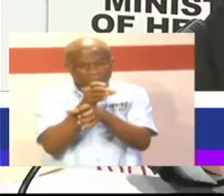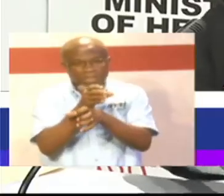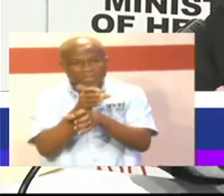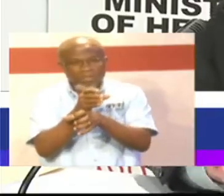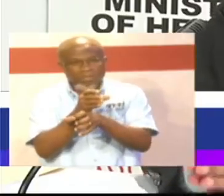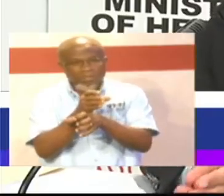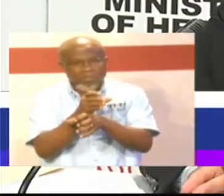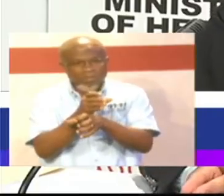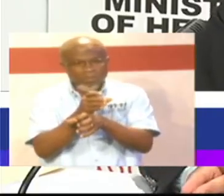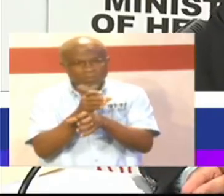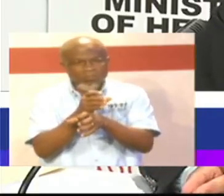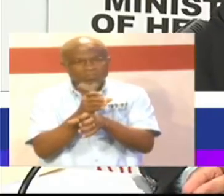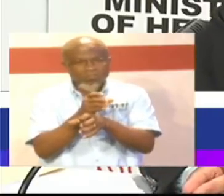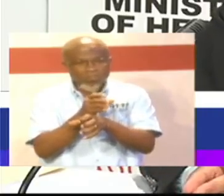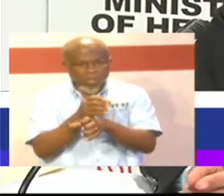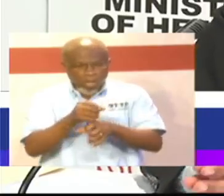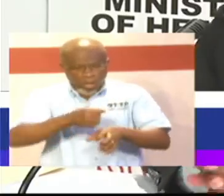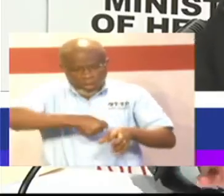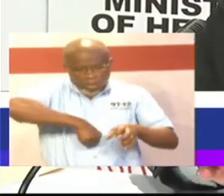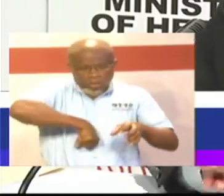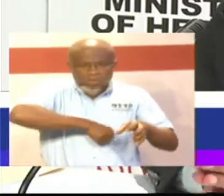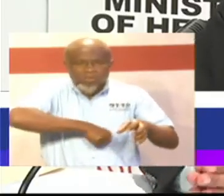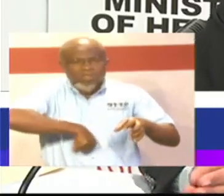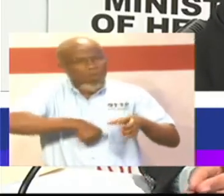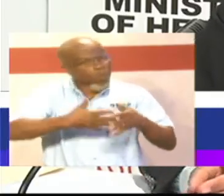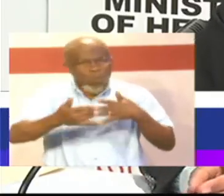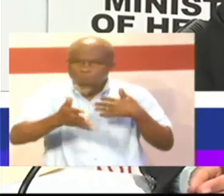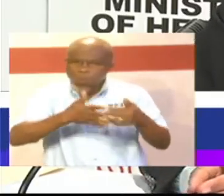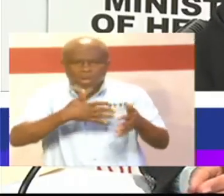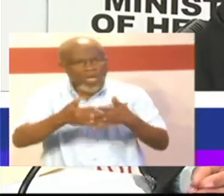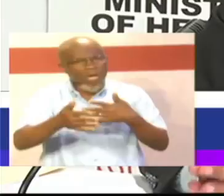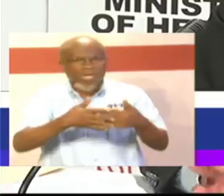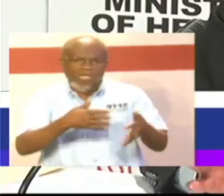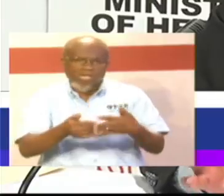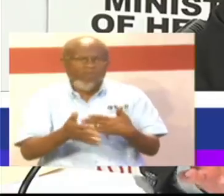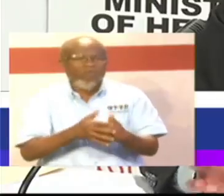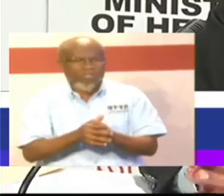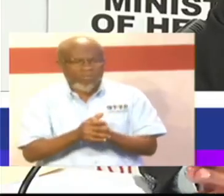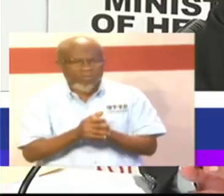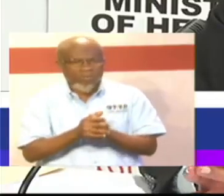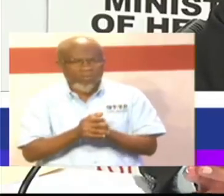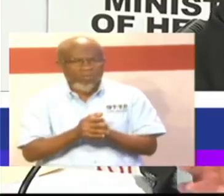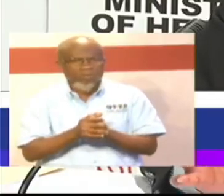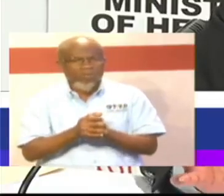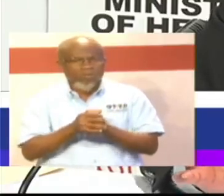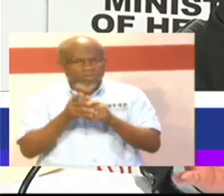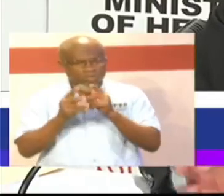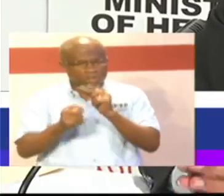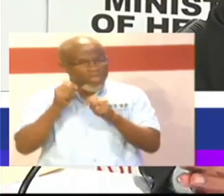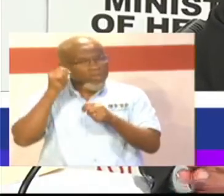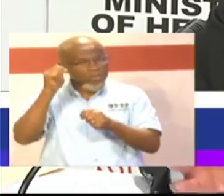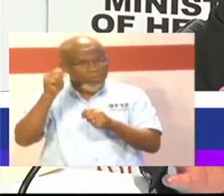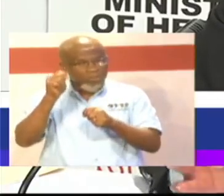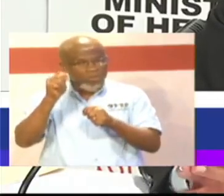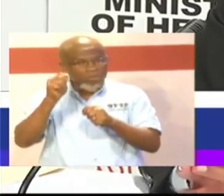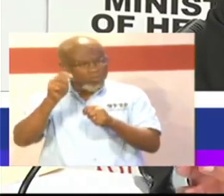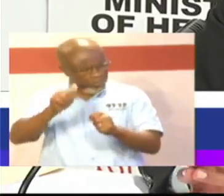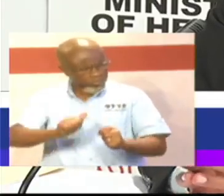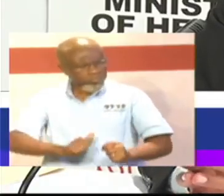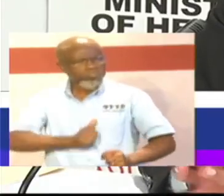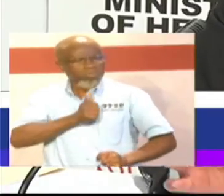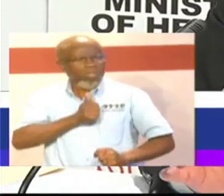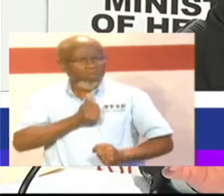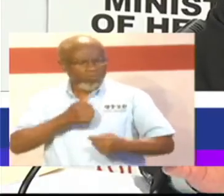services, inpatient services, post-delivery services, Trinidad and Tobago should be proud of our